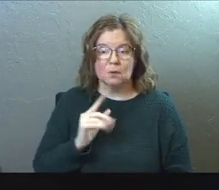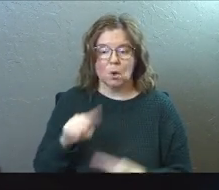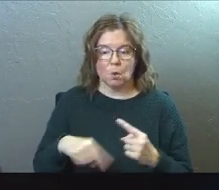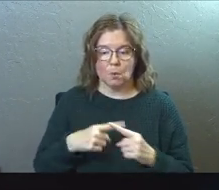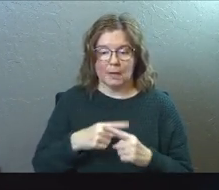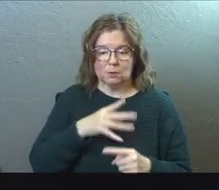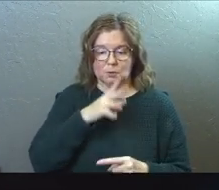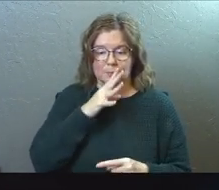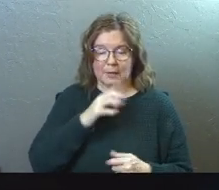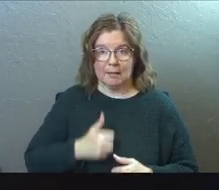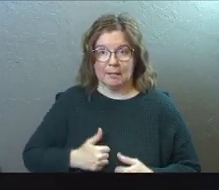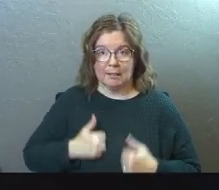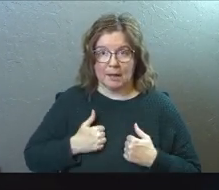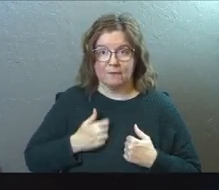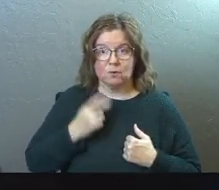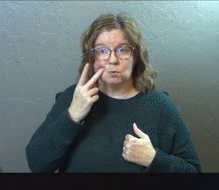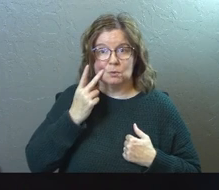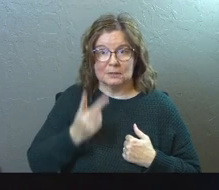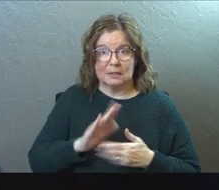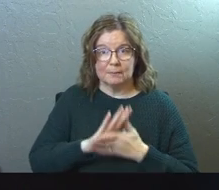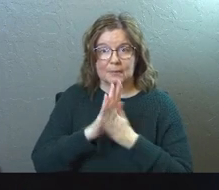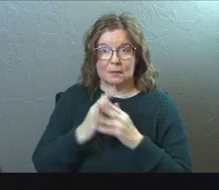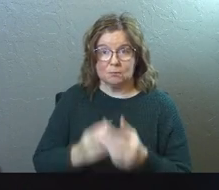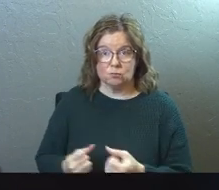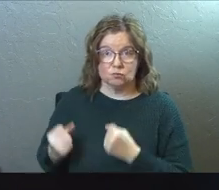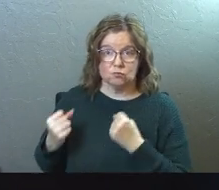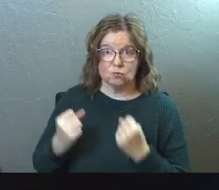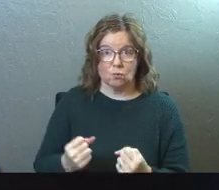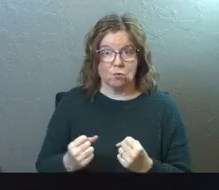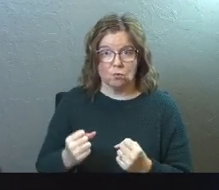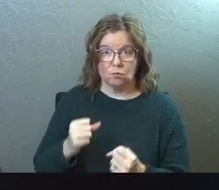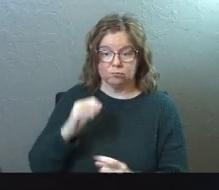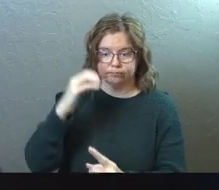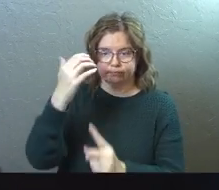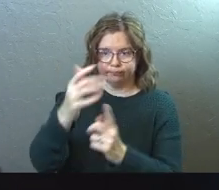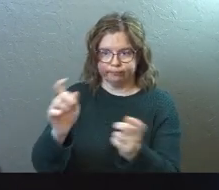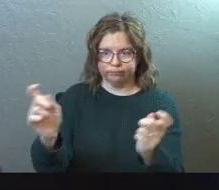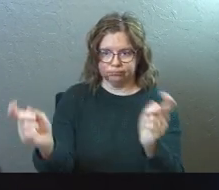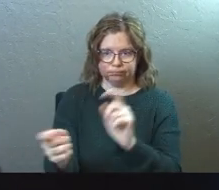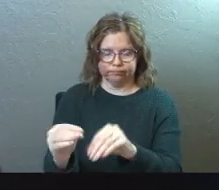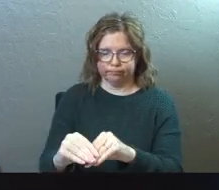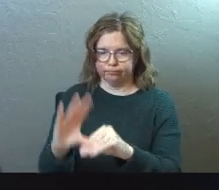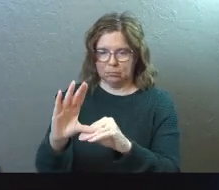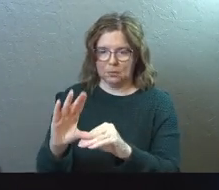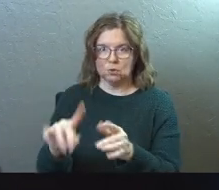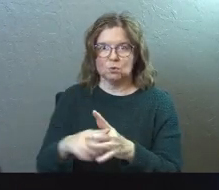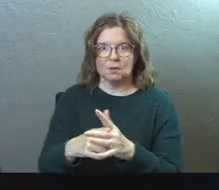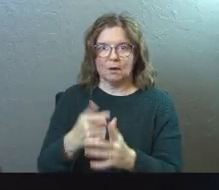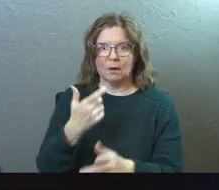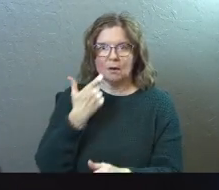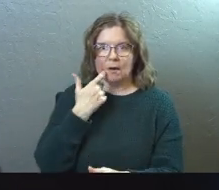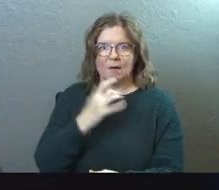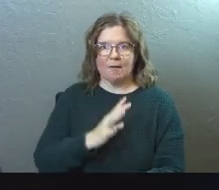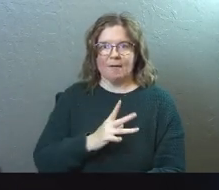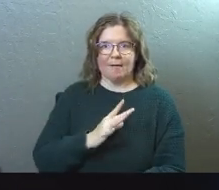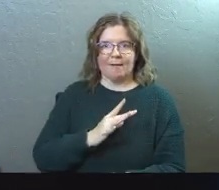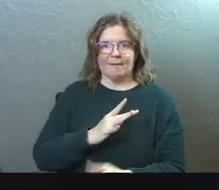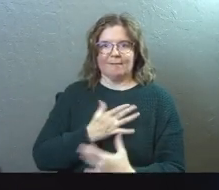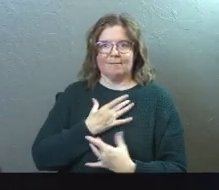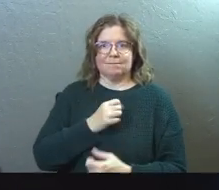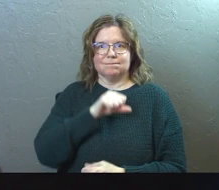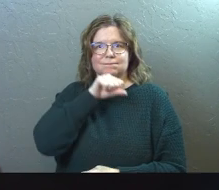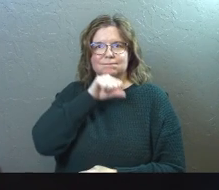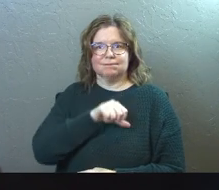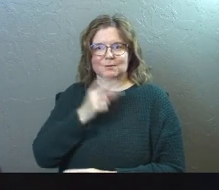when you speak life, you see them get stronger right in front of your eyes, you'll start to get addicted to that